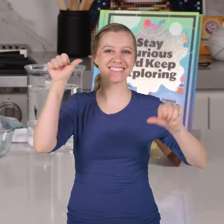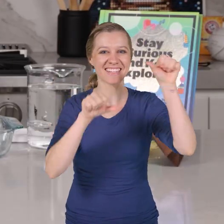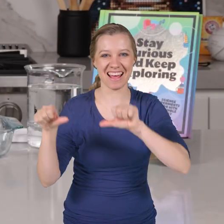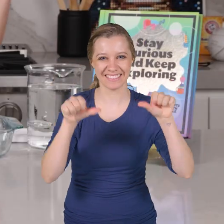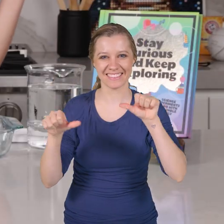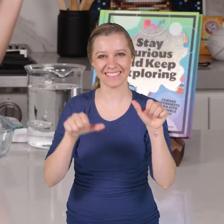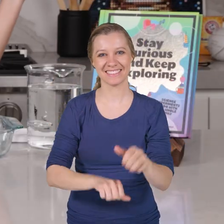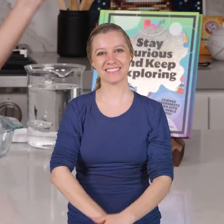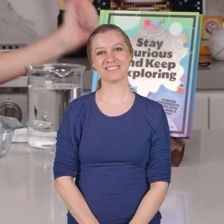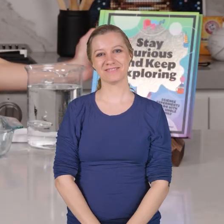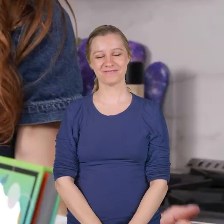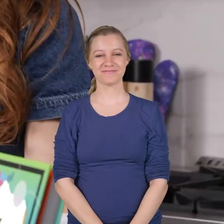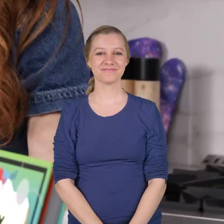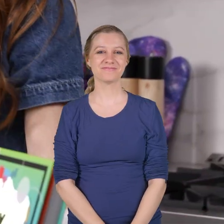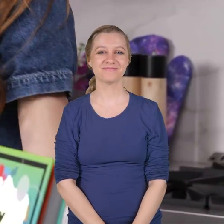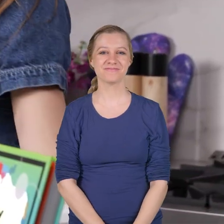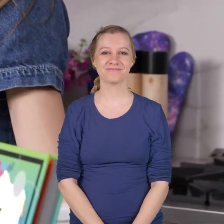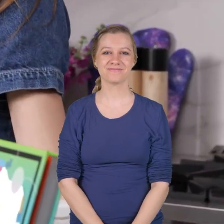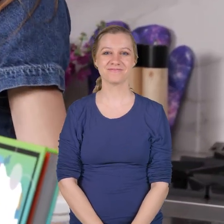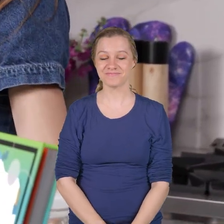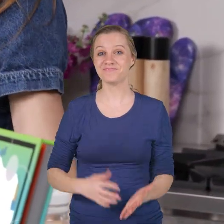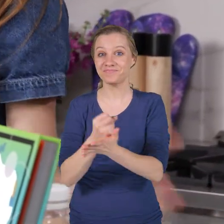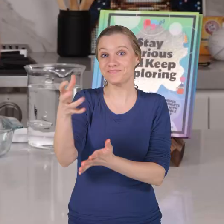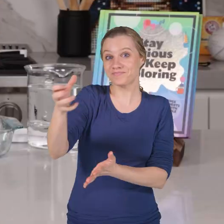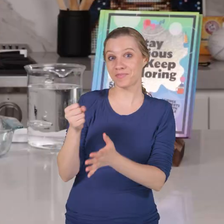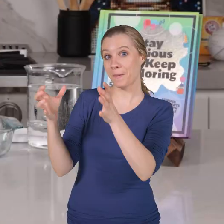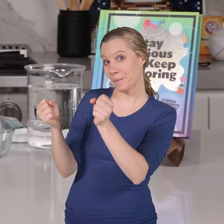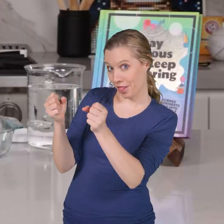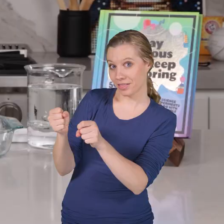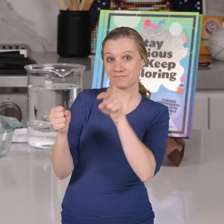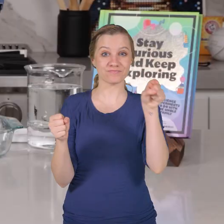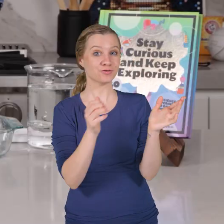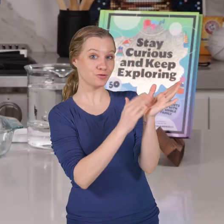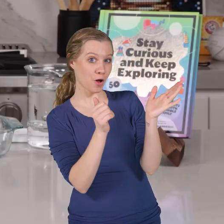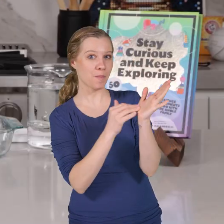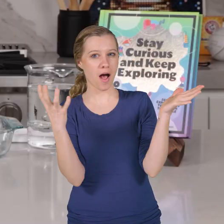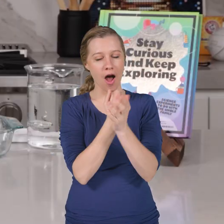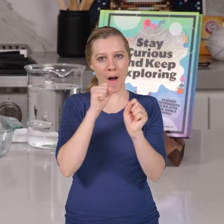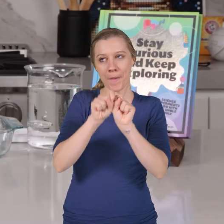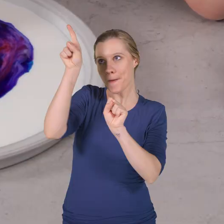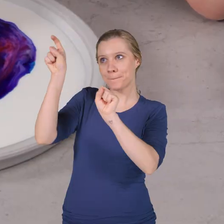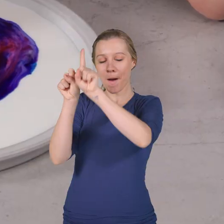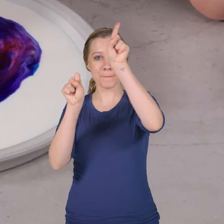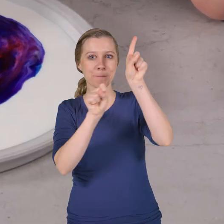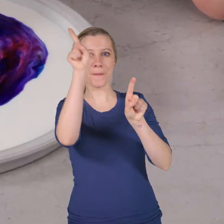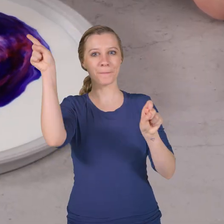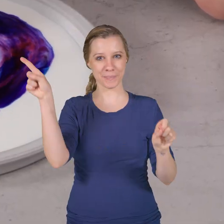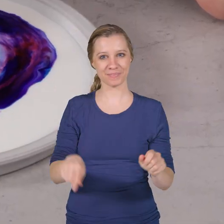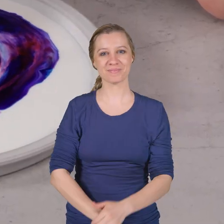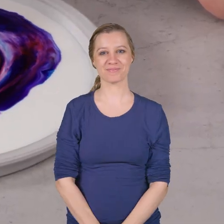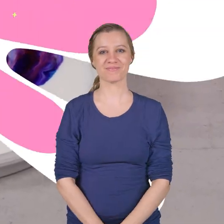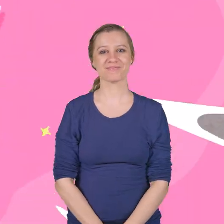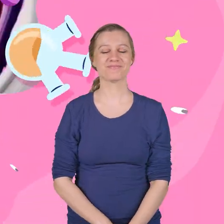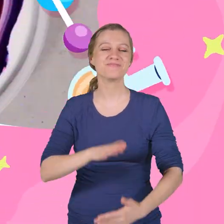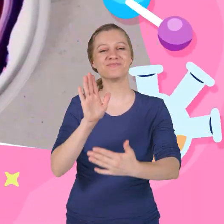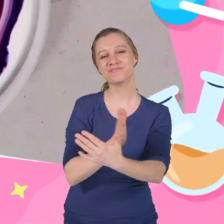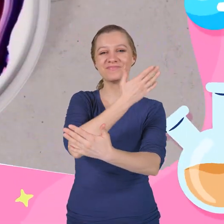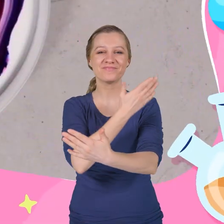learn about all things space and science. So grab your milk and your soap and let's make some